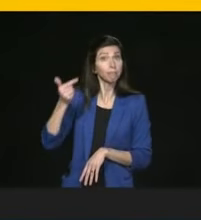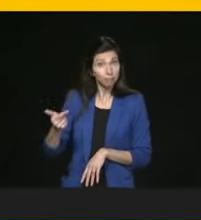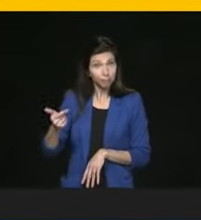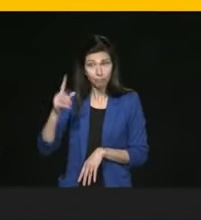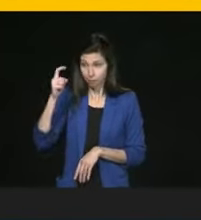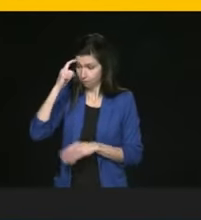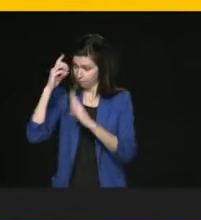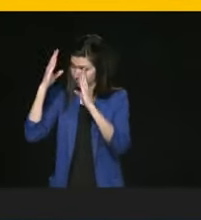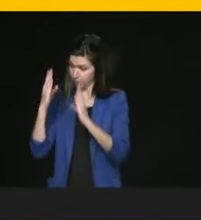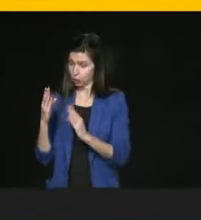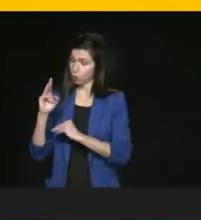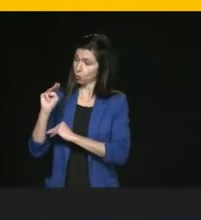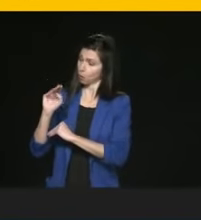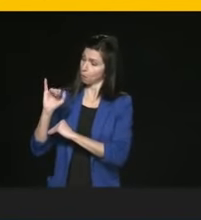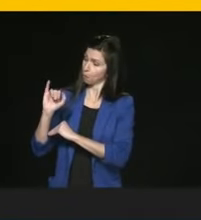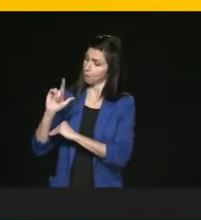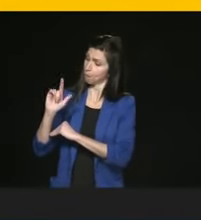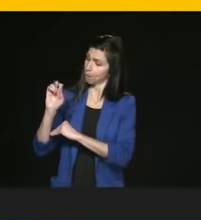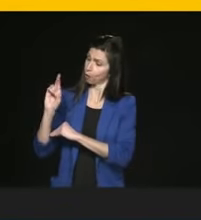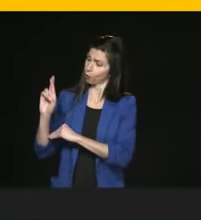Mark?